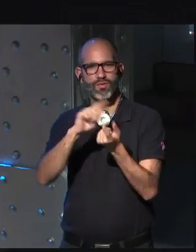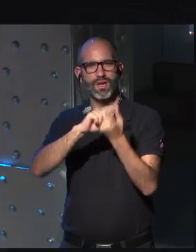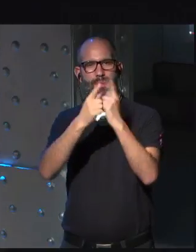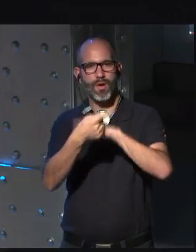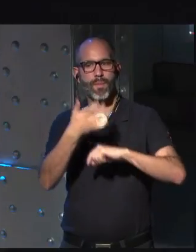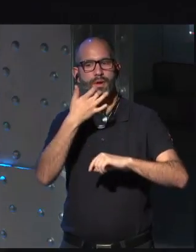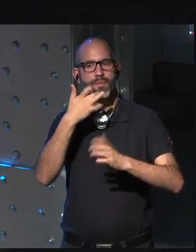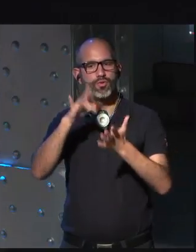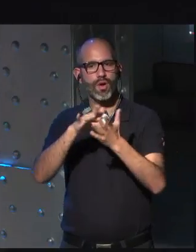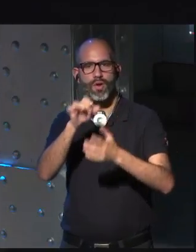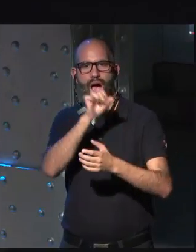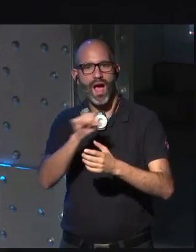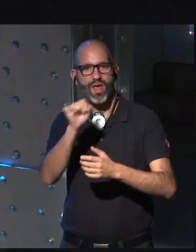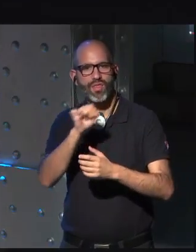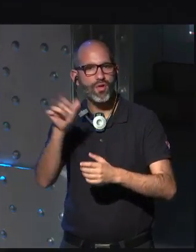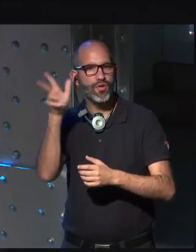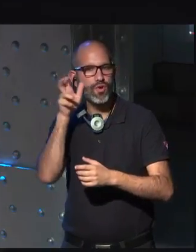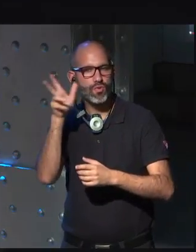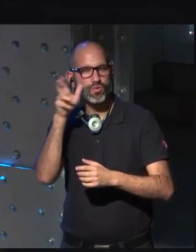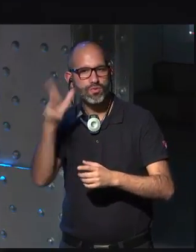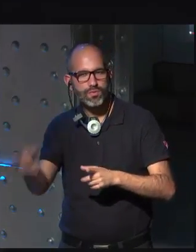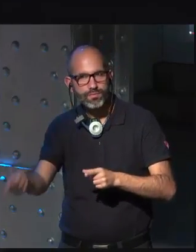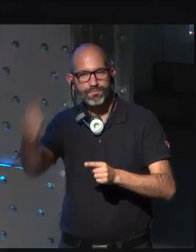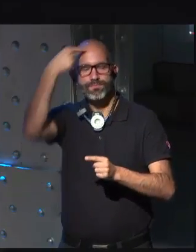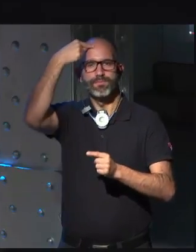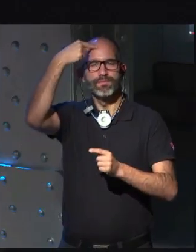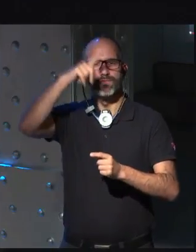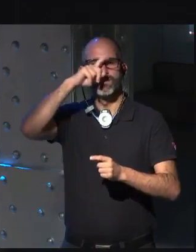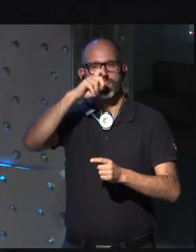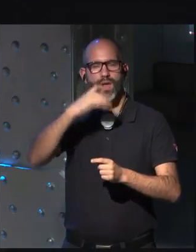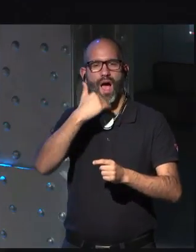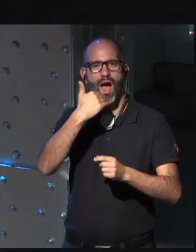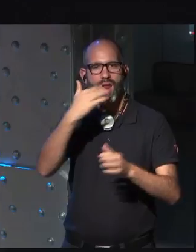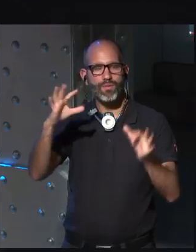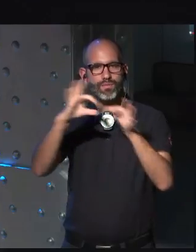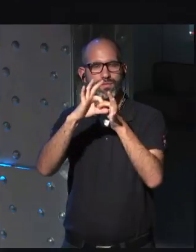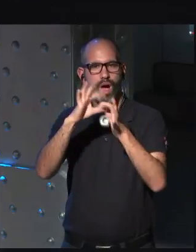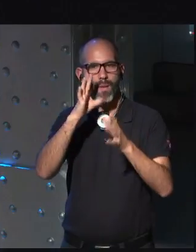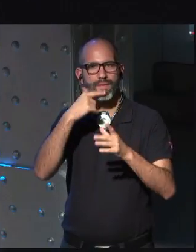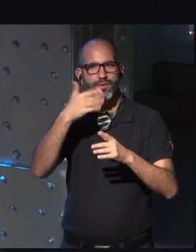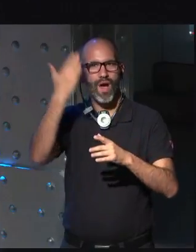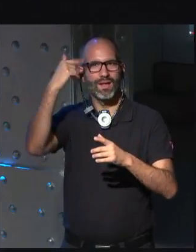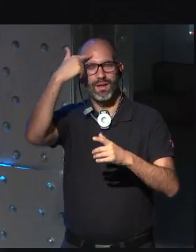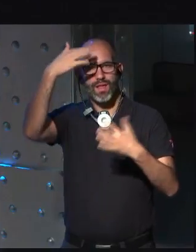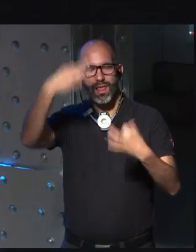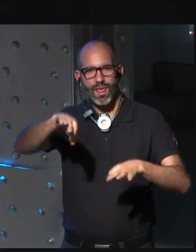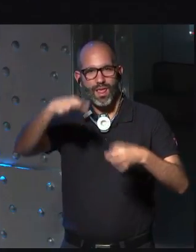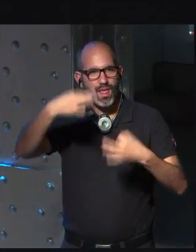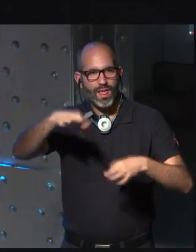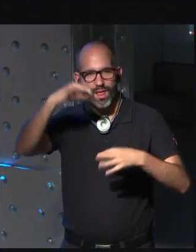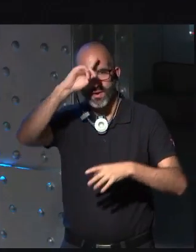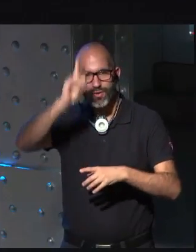would immediately flash back to the first time I heard it. But I wasn't even aware I was doing it. Then once I started to notice it, I lost the ability, weirdly. So.